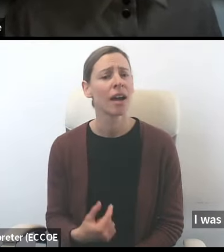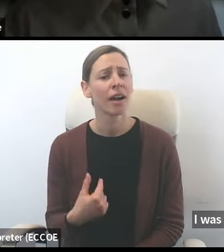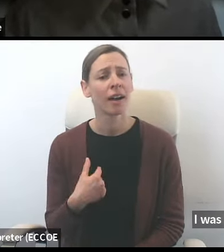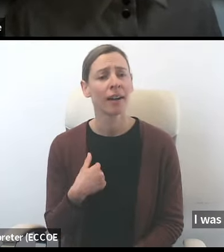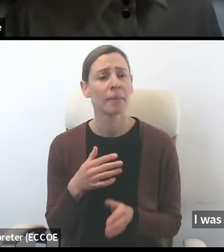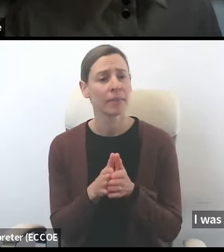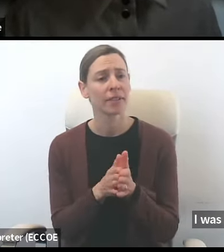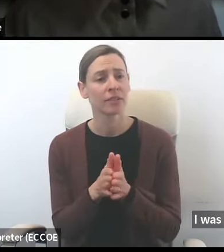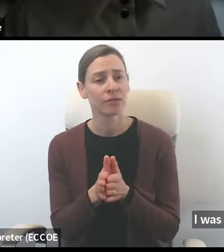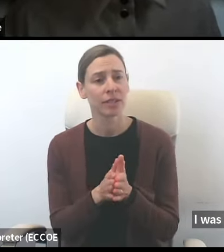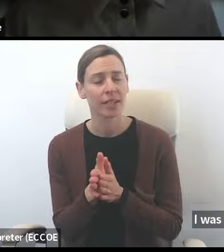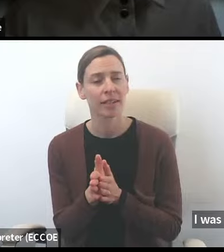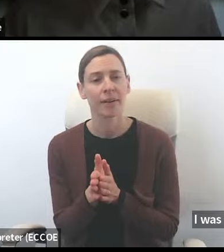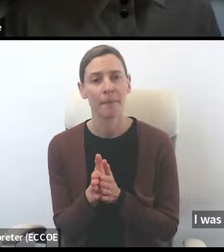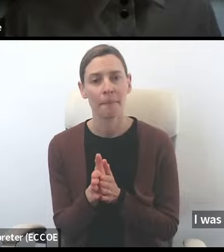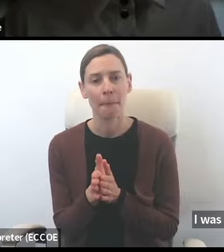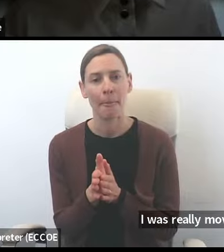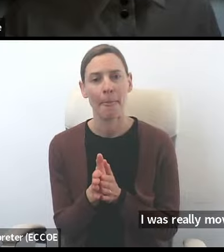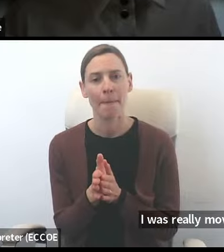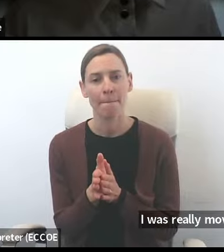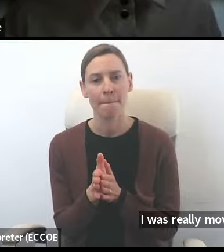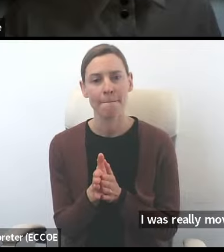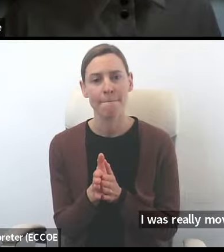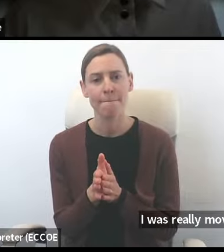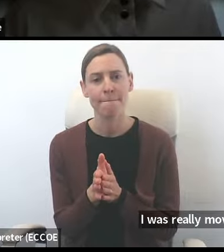interested in